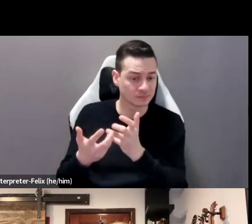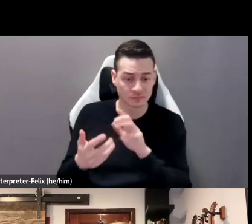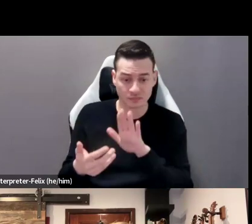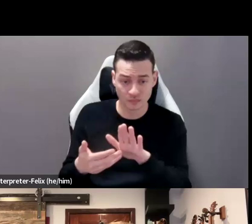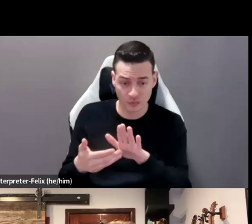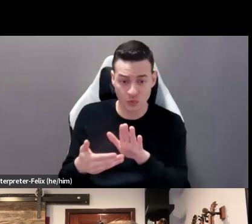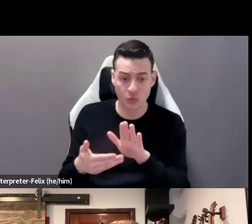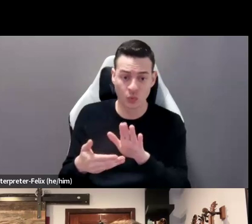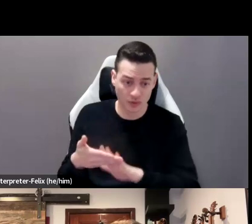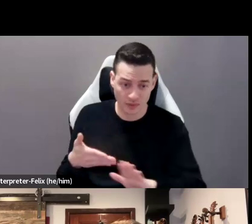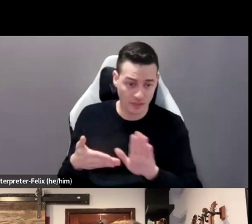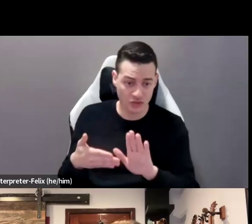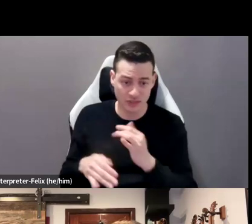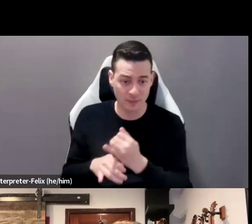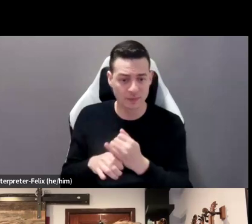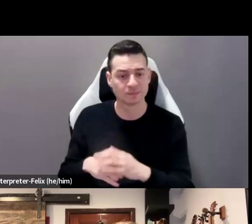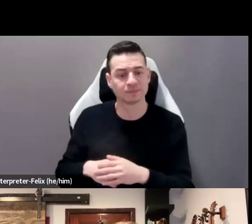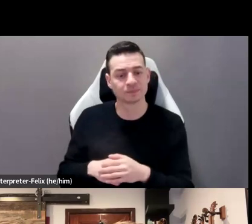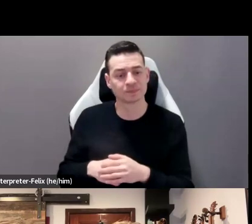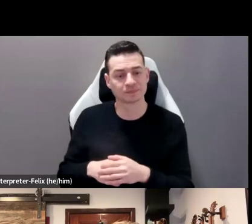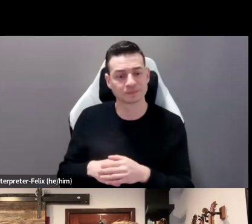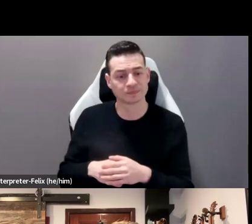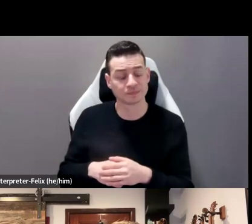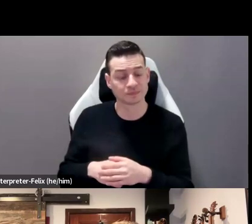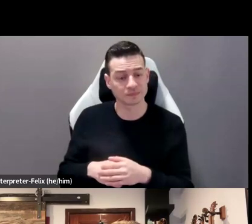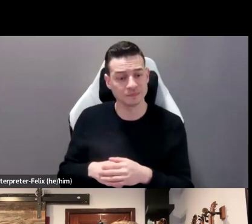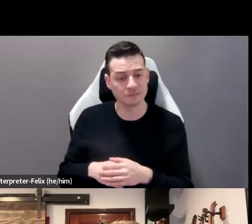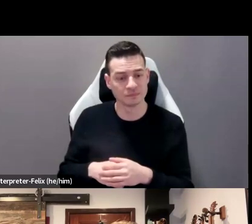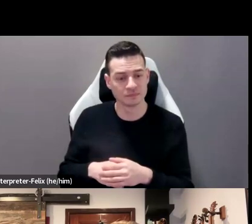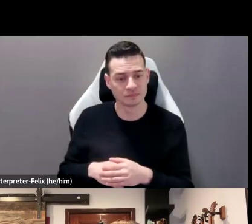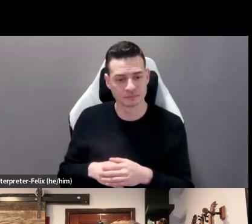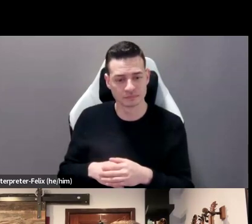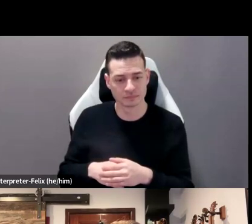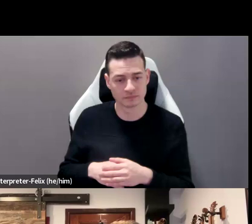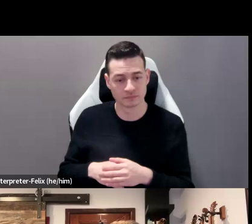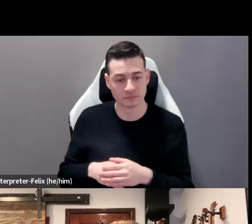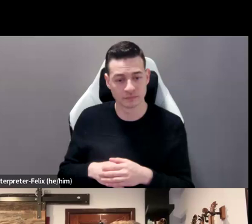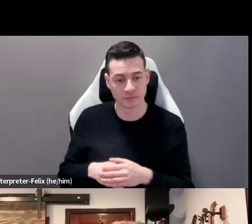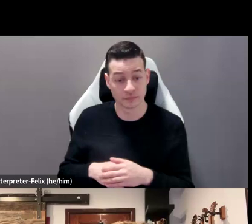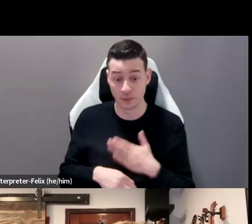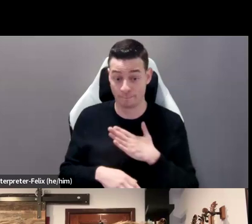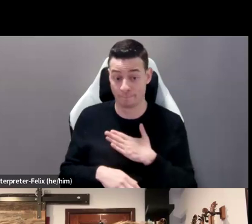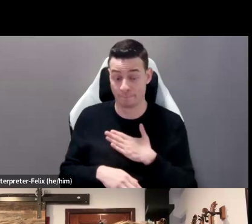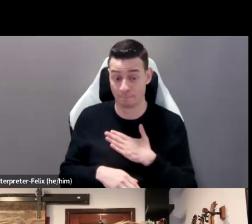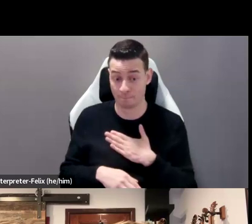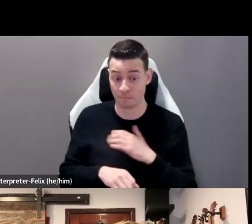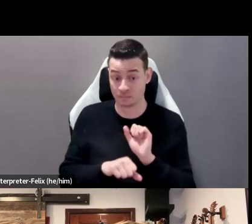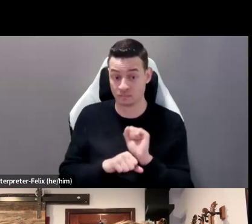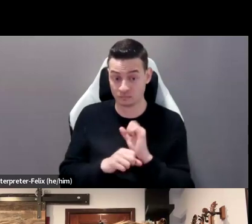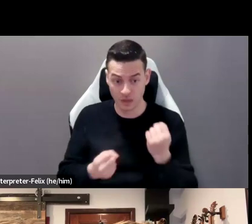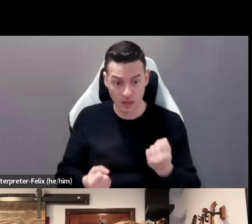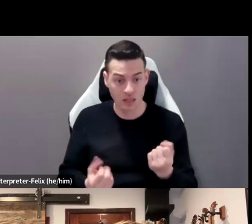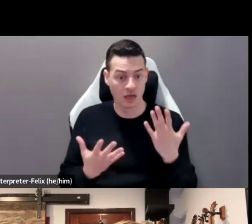campuses. But I think a lot about methods as part of my job. So I think finding the method that